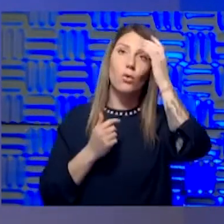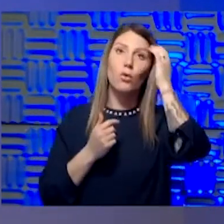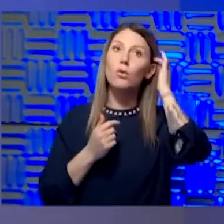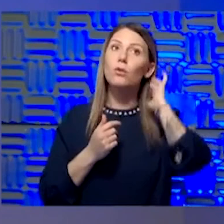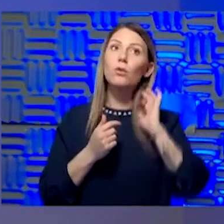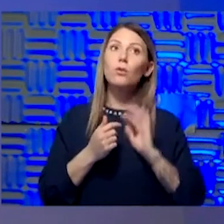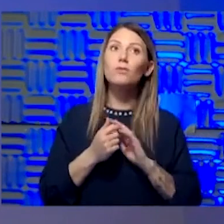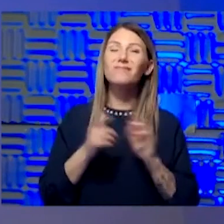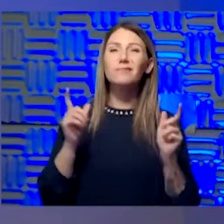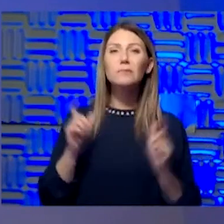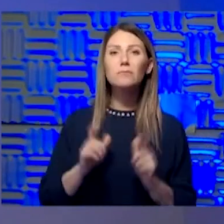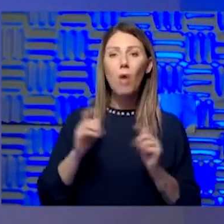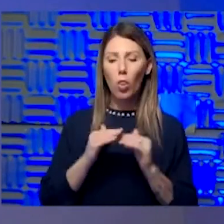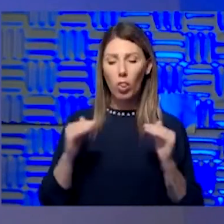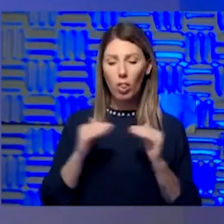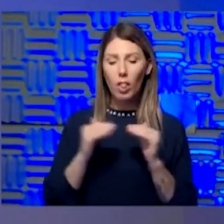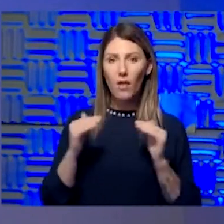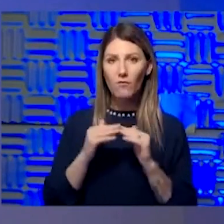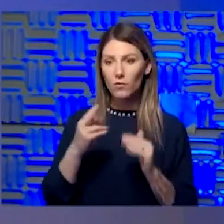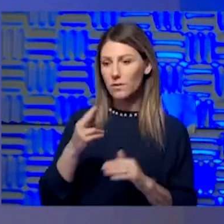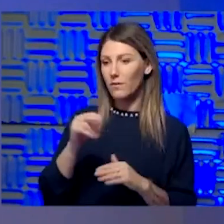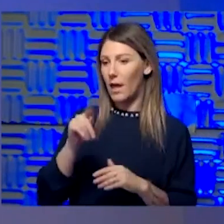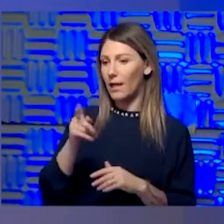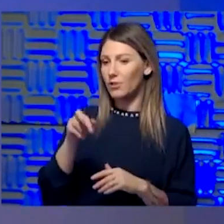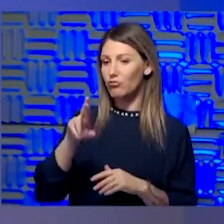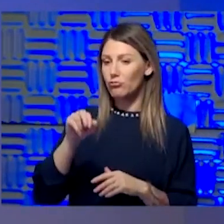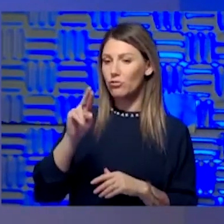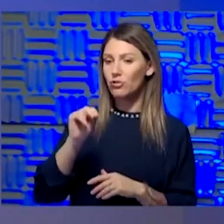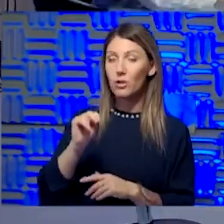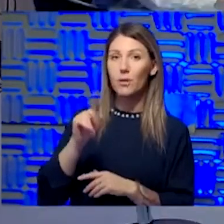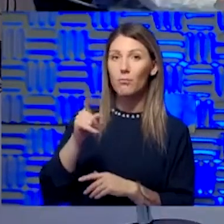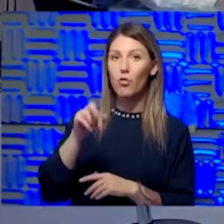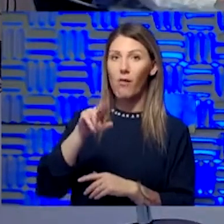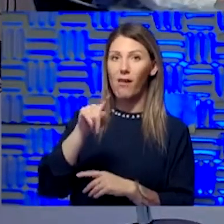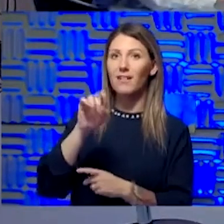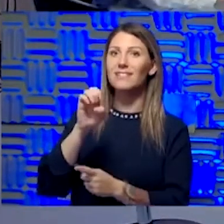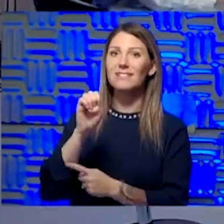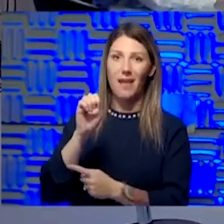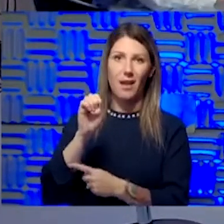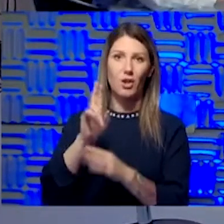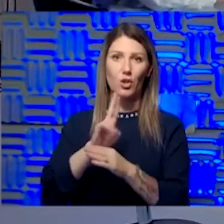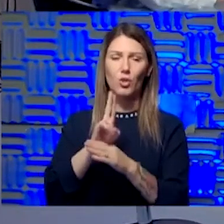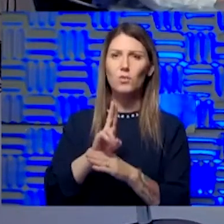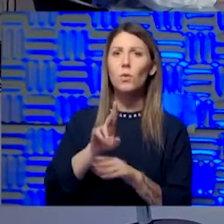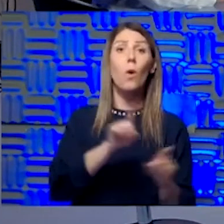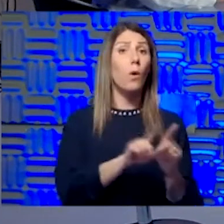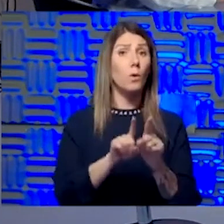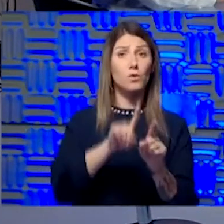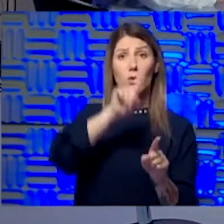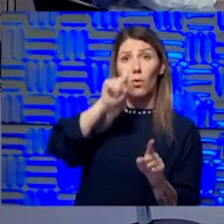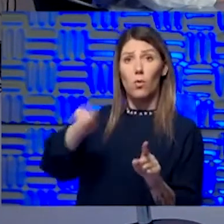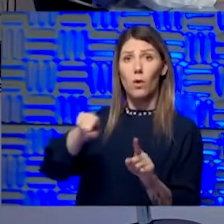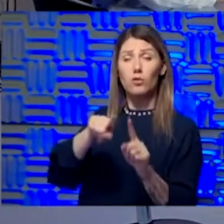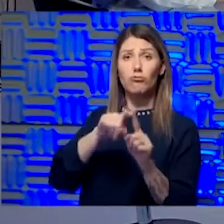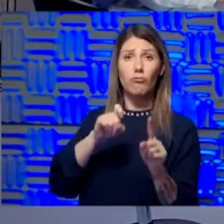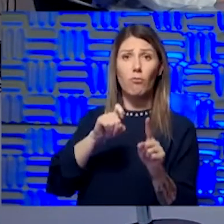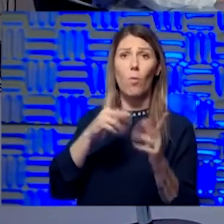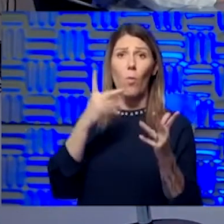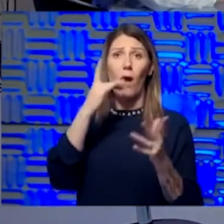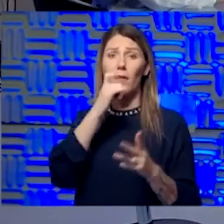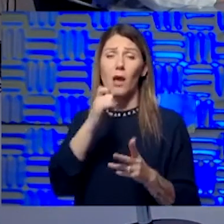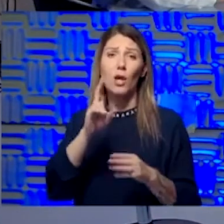even small levels of hydrogen peroxide are pretty toxic to humans. So. Yeah. I also have a question about why not use a CPAP,